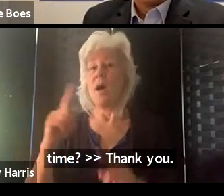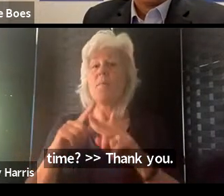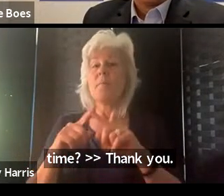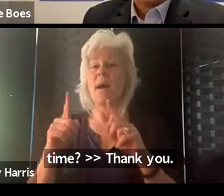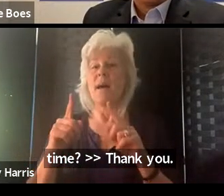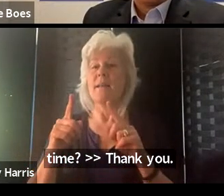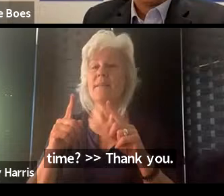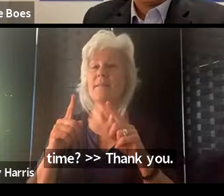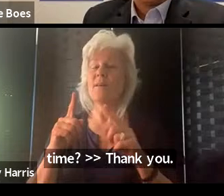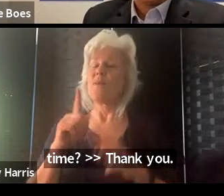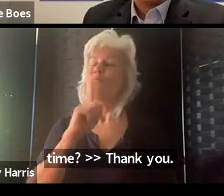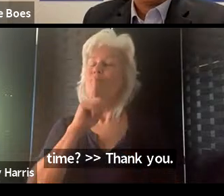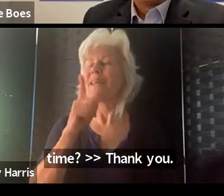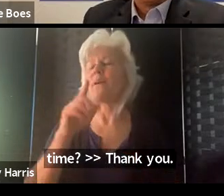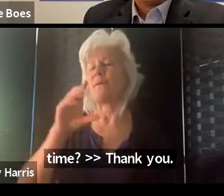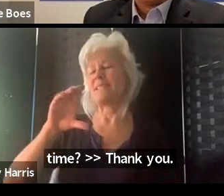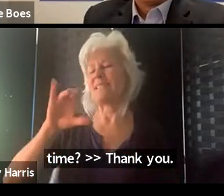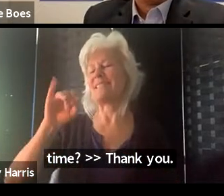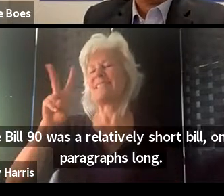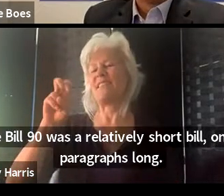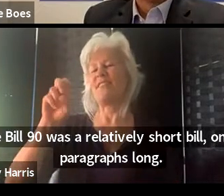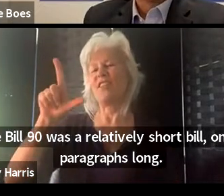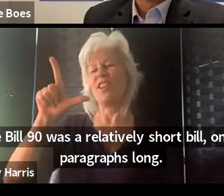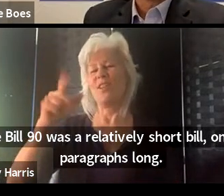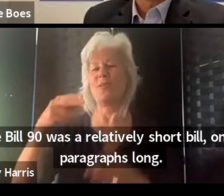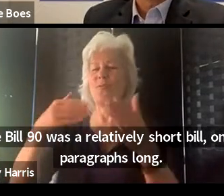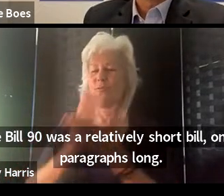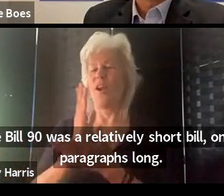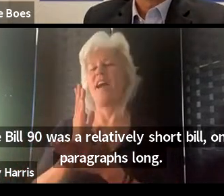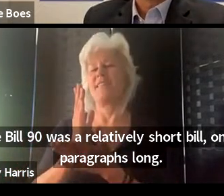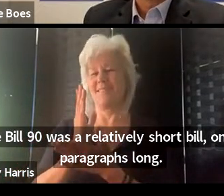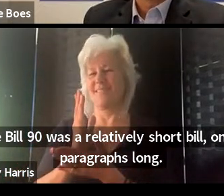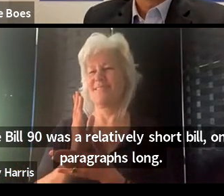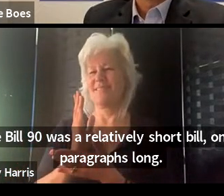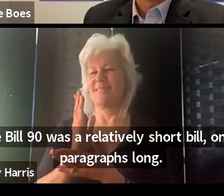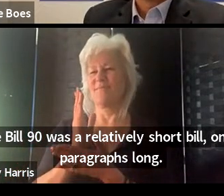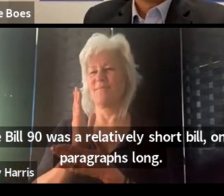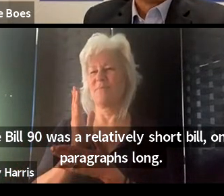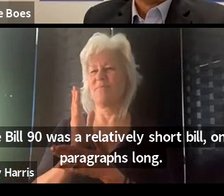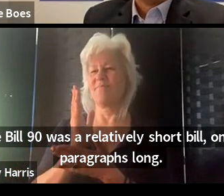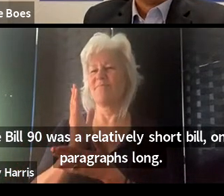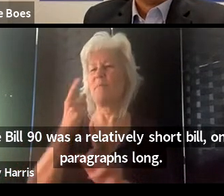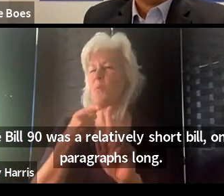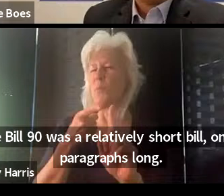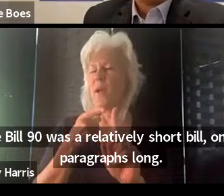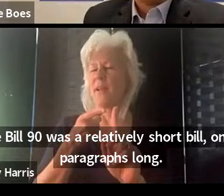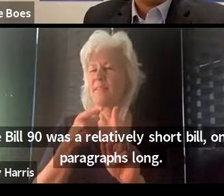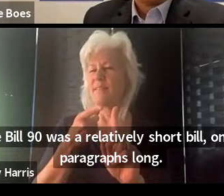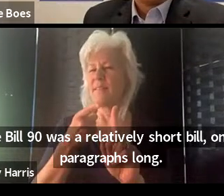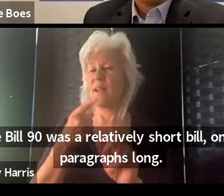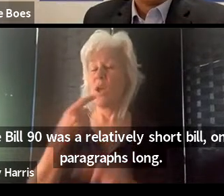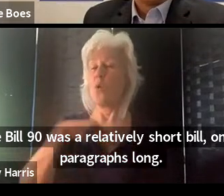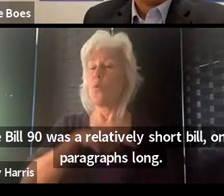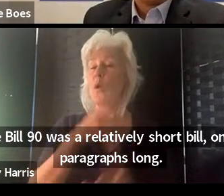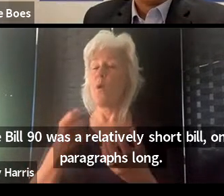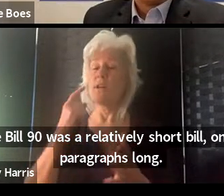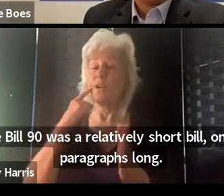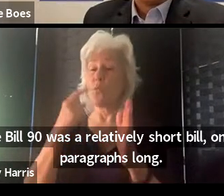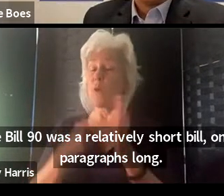it was a civil rights bill. We wanted to recognize that children who experienced